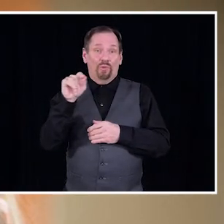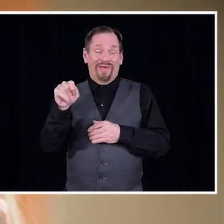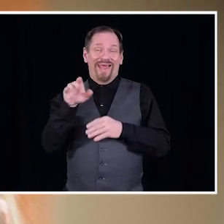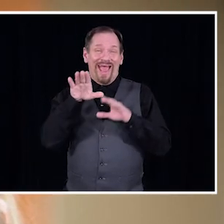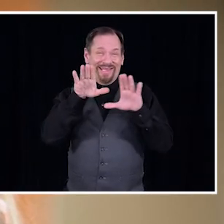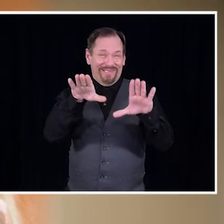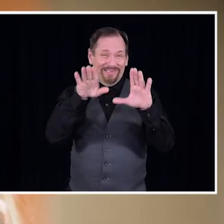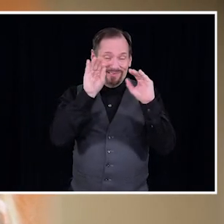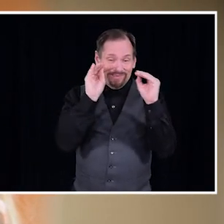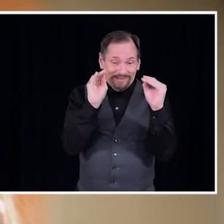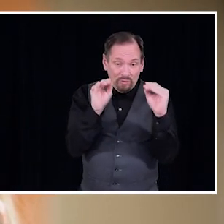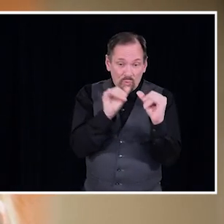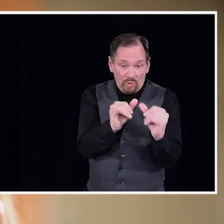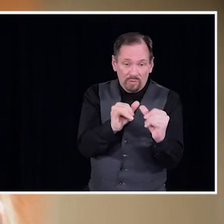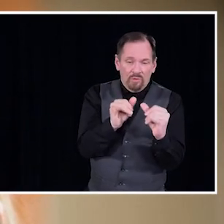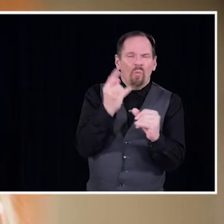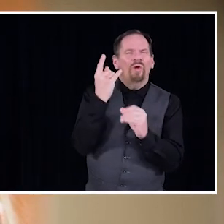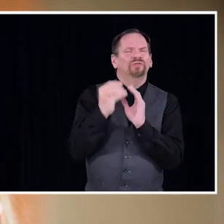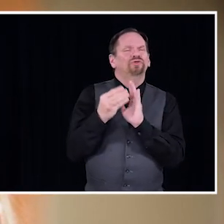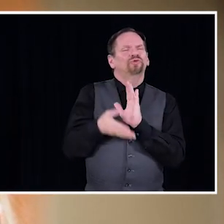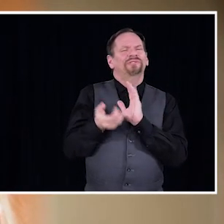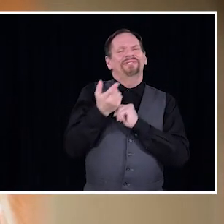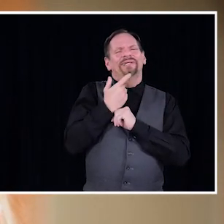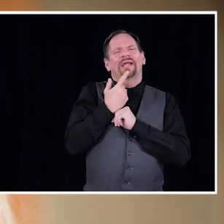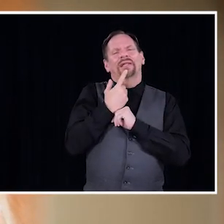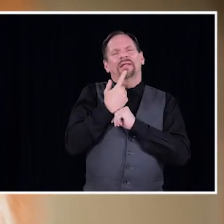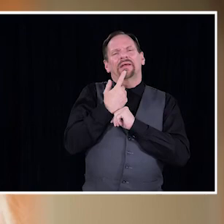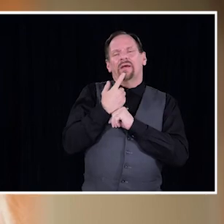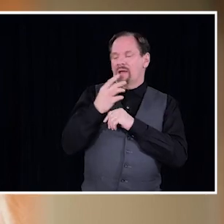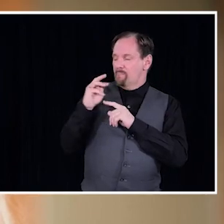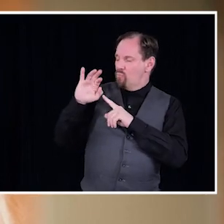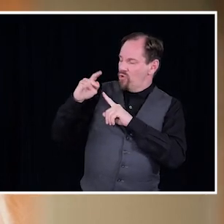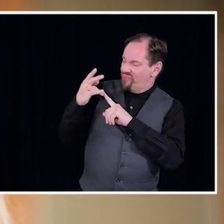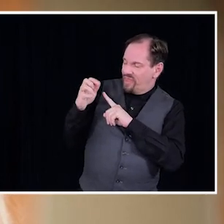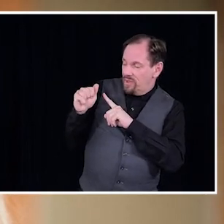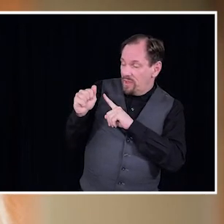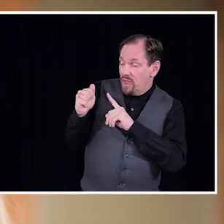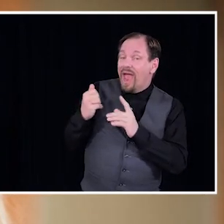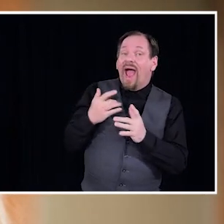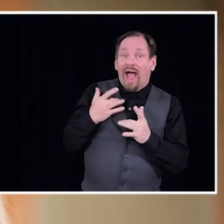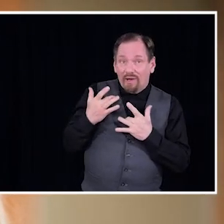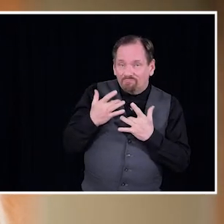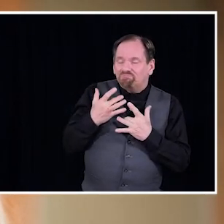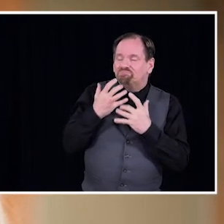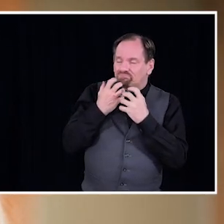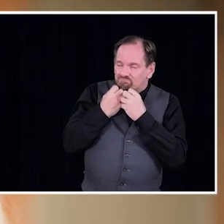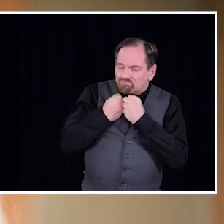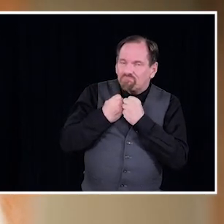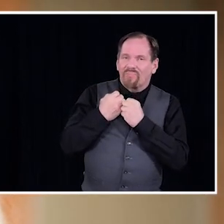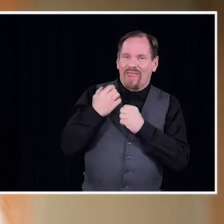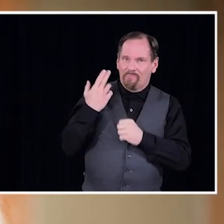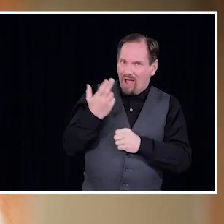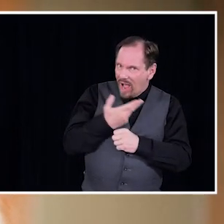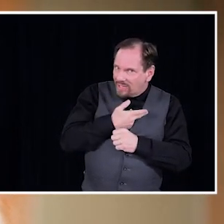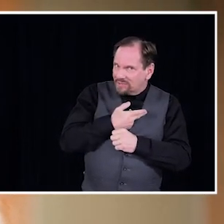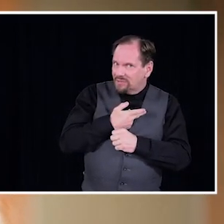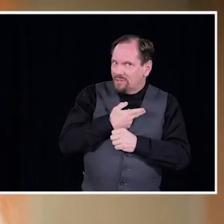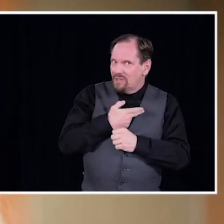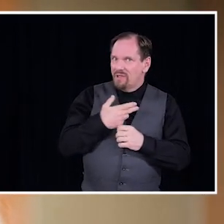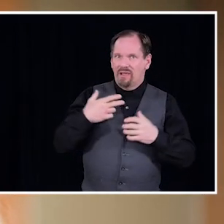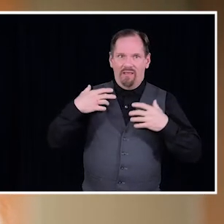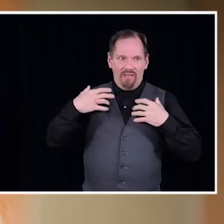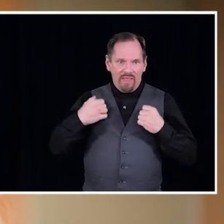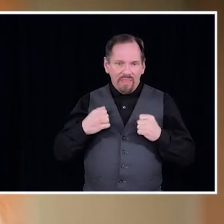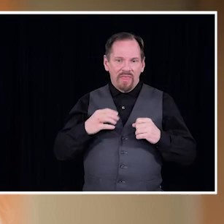Award, one of her students commented, "Martha truly cares about the well-being of students in order to help them